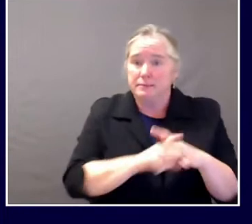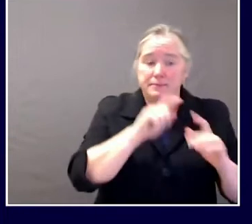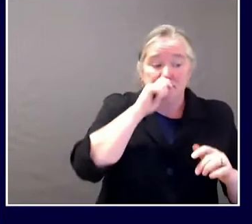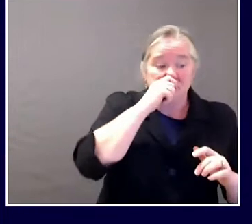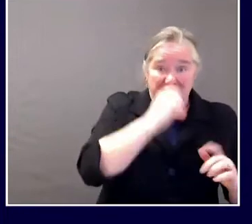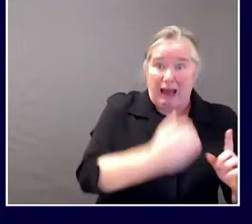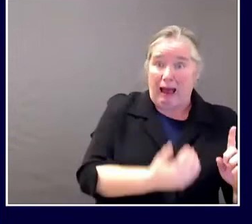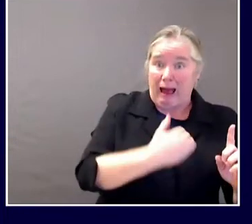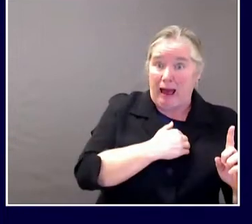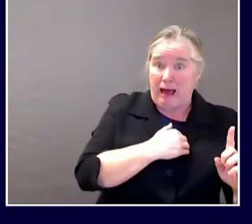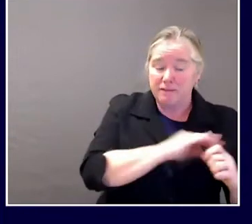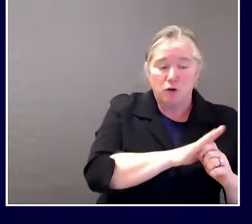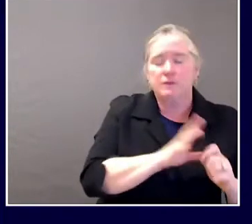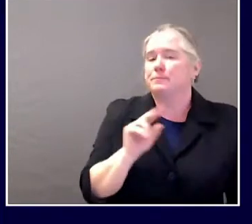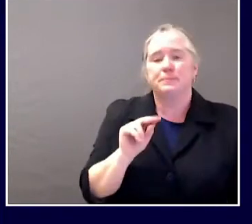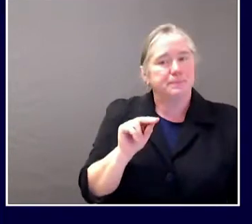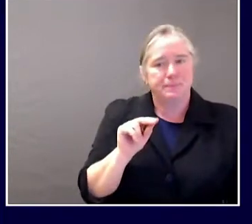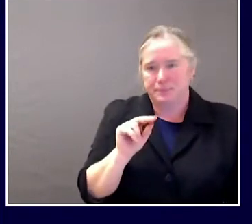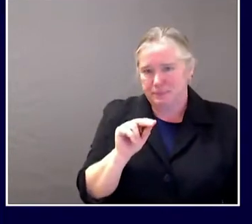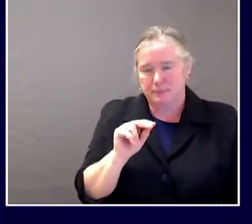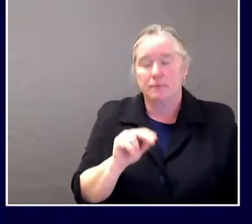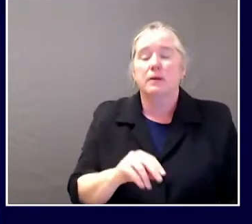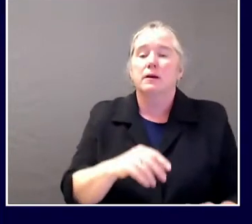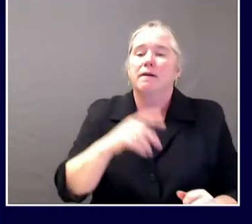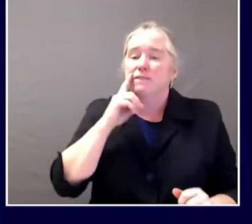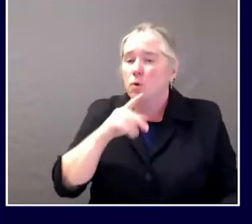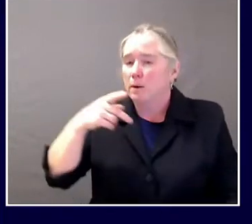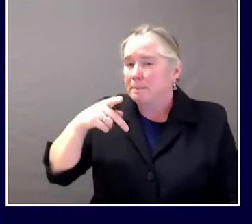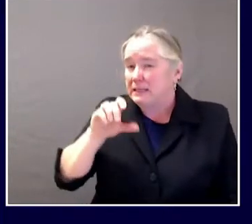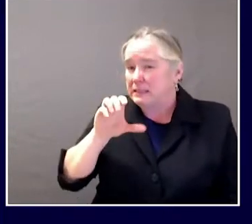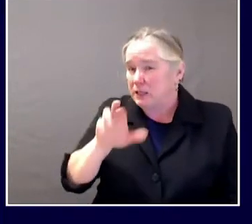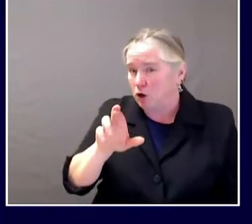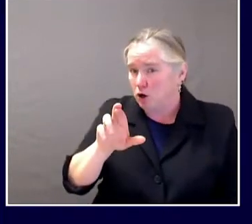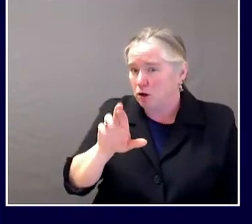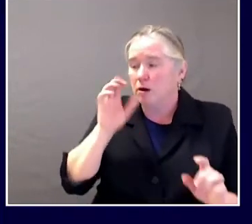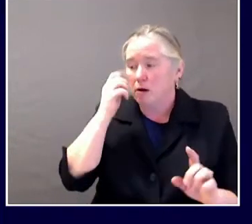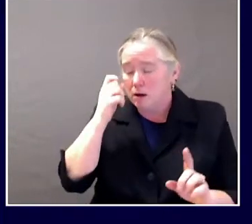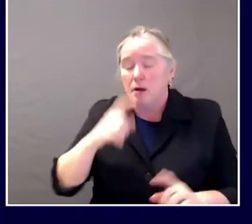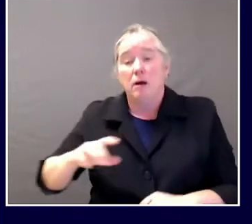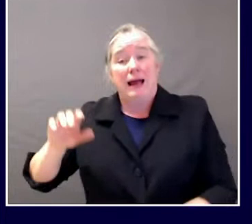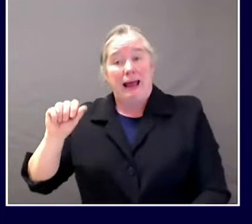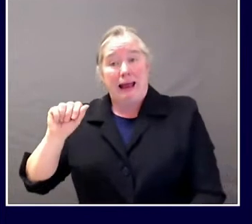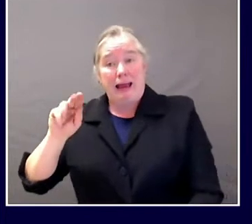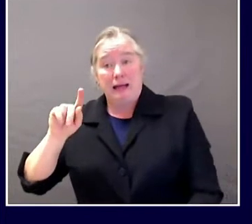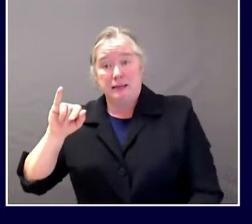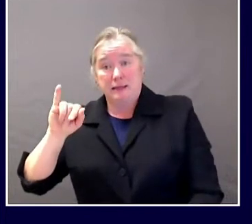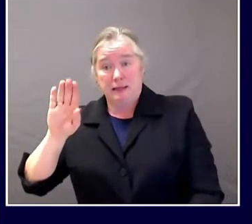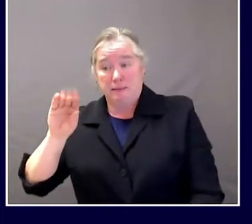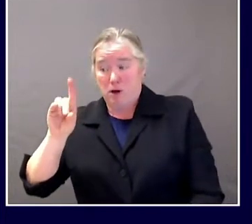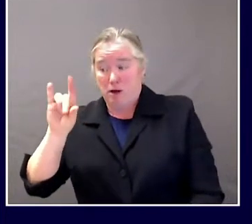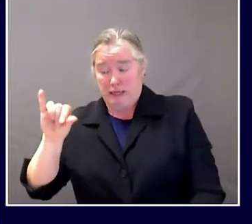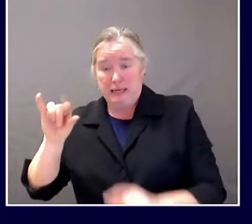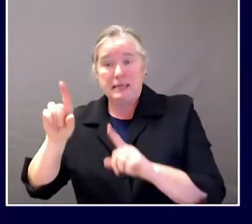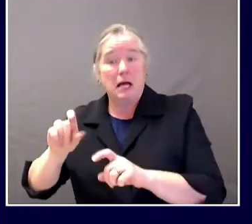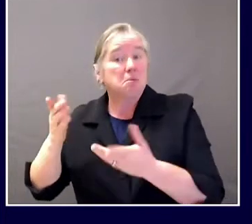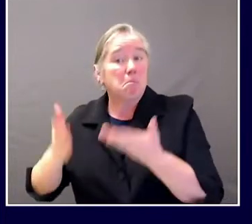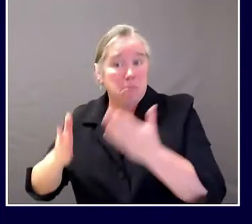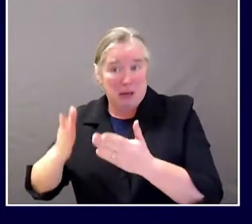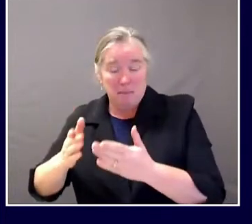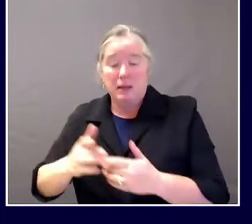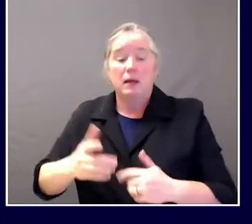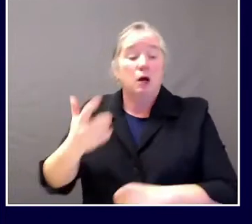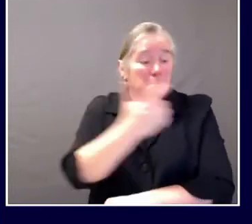potentially make an antibody test turn positive. That's not a bad thing, and it does not mean that you have